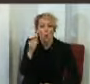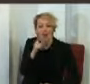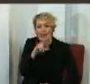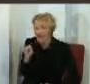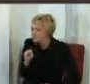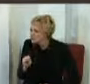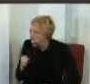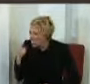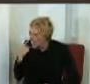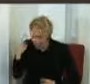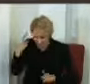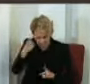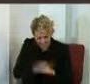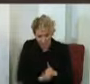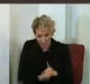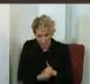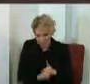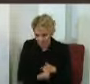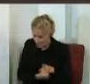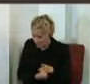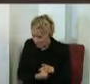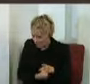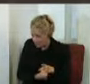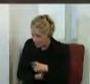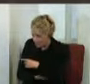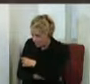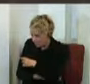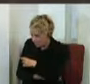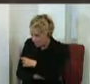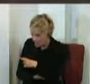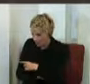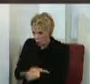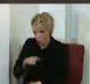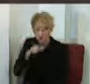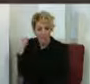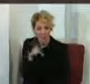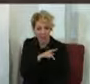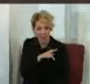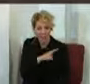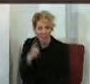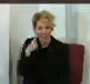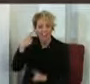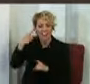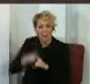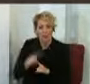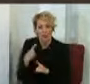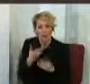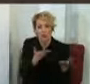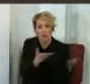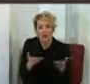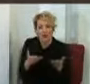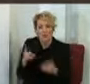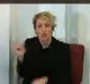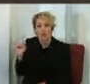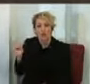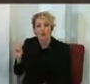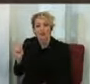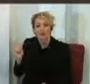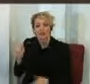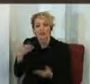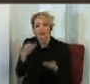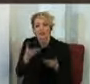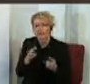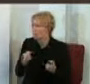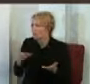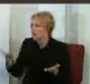and I'll just get a nod out of our Minister of Congregational Life with us, but this month I think we're bringing in toiletries and things like that, or is that